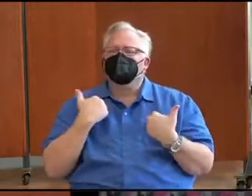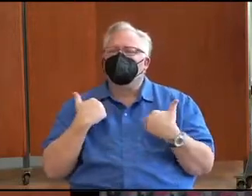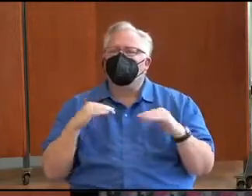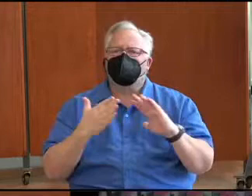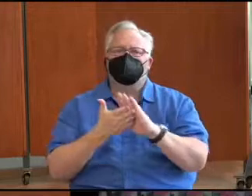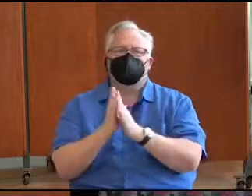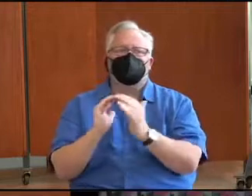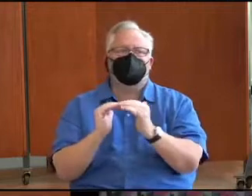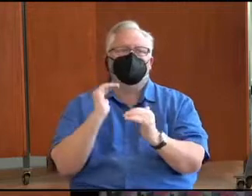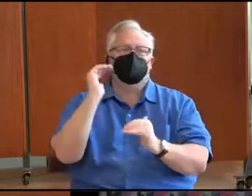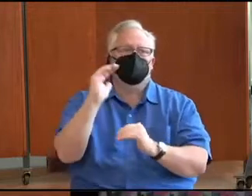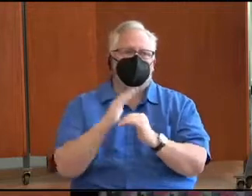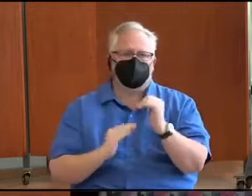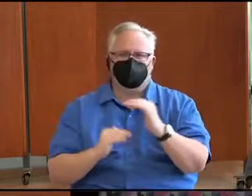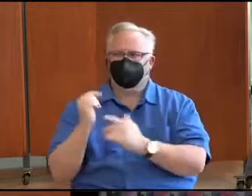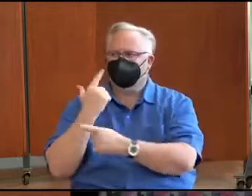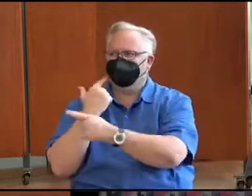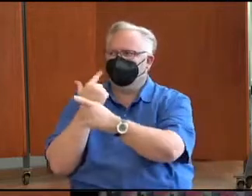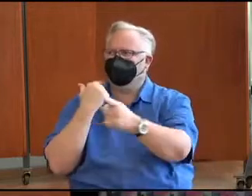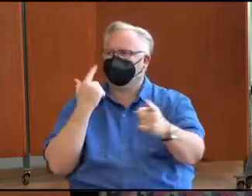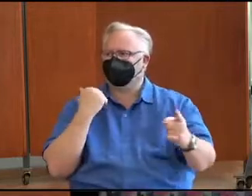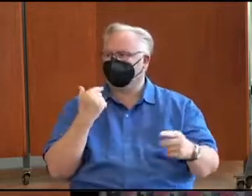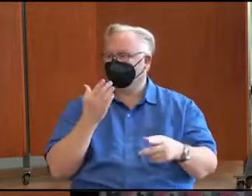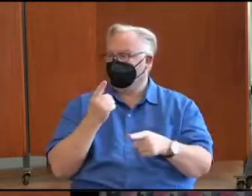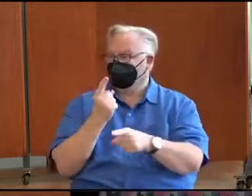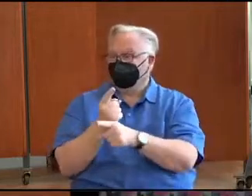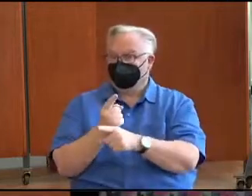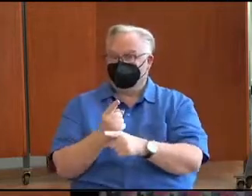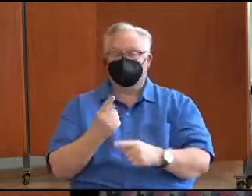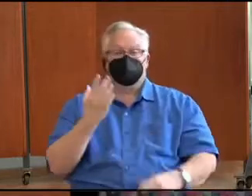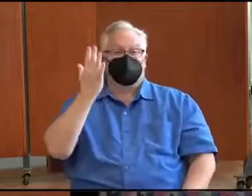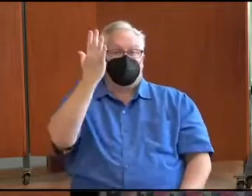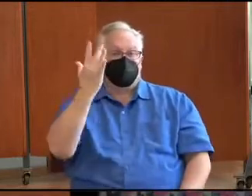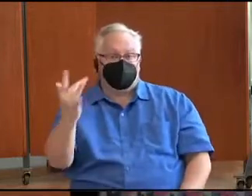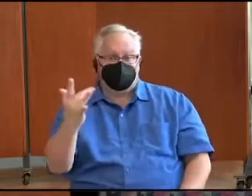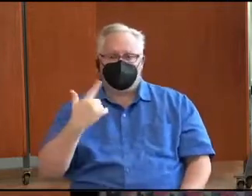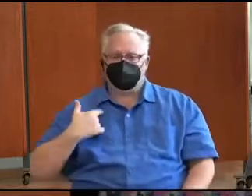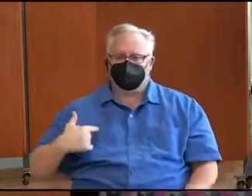comfortable, right? Because